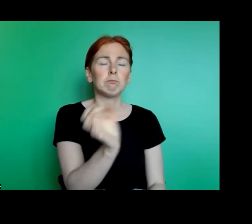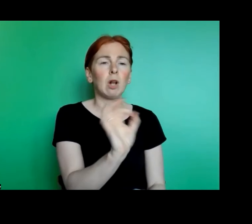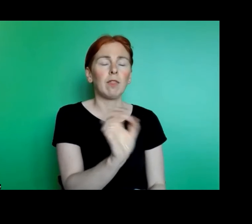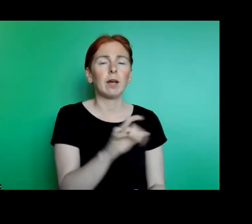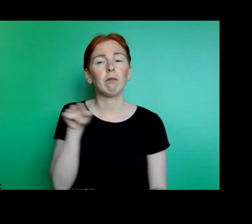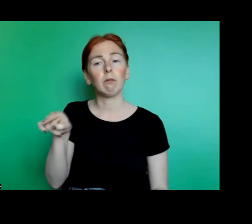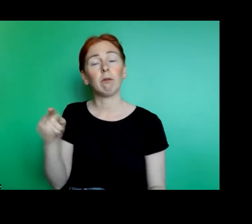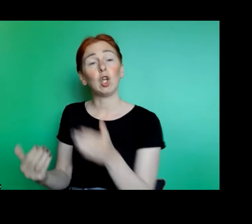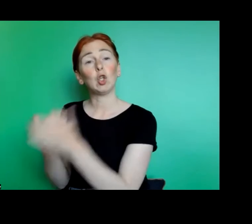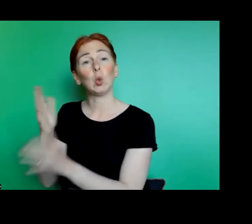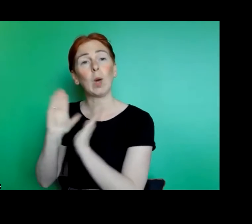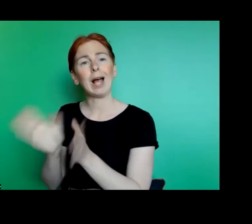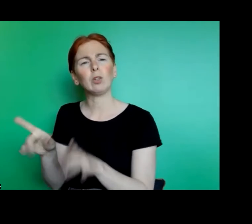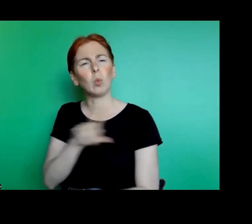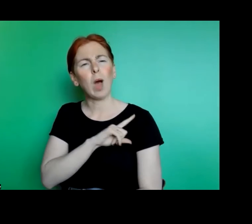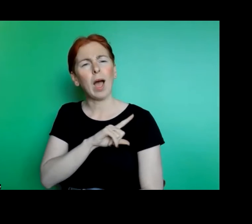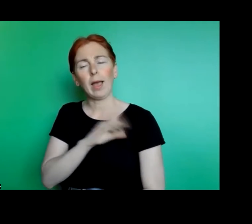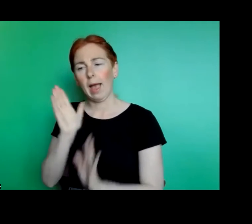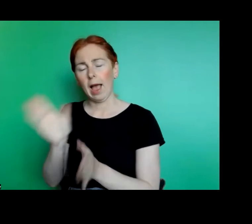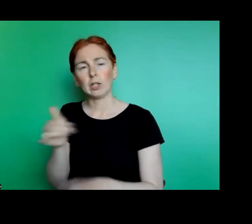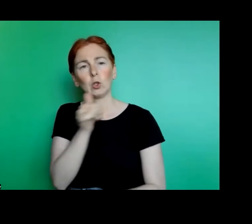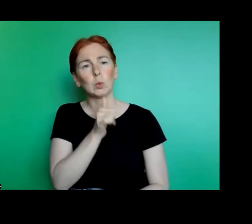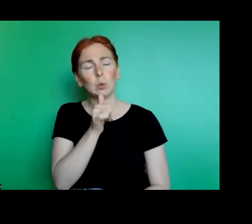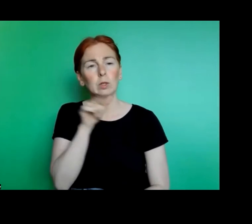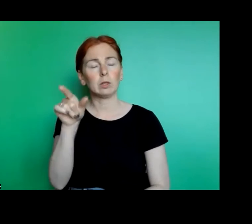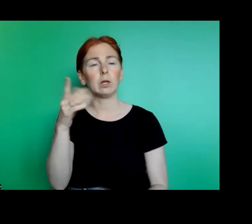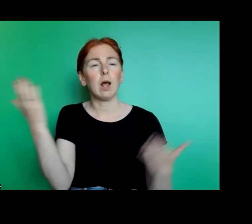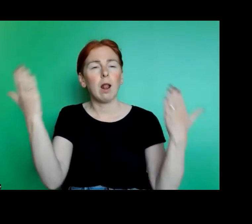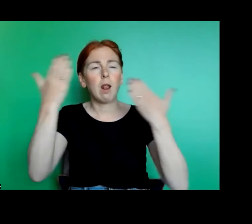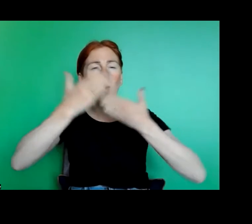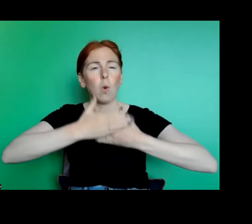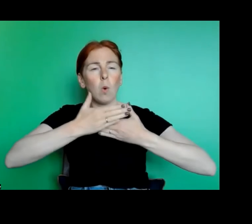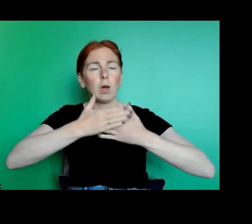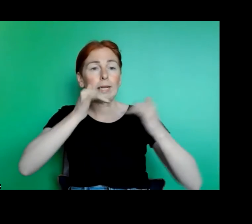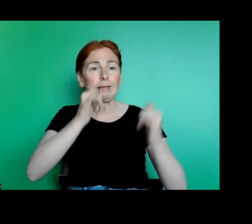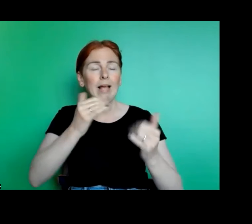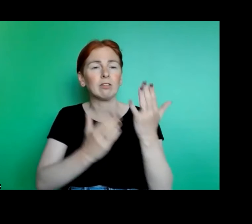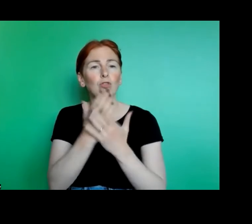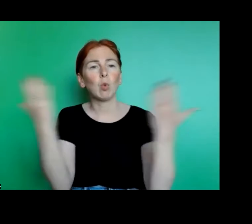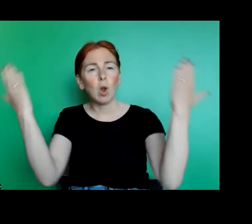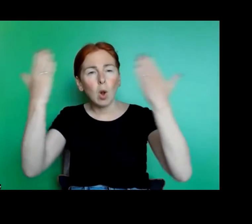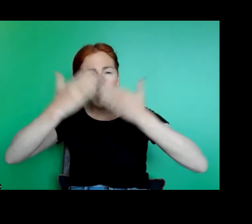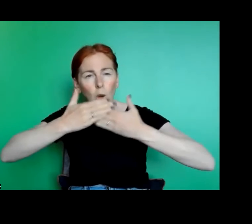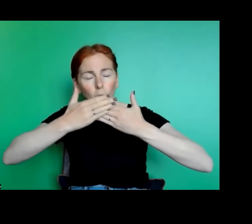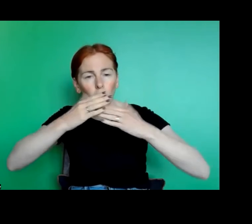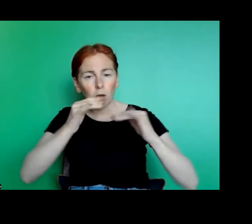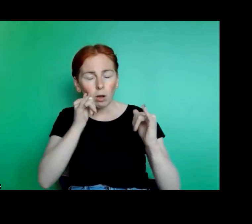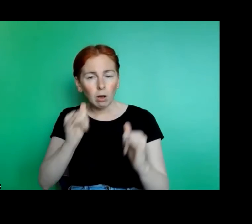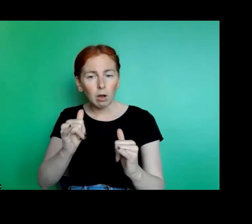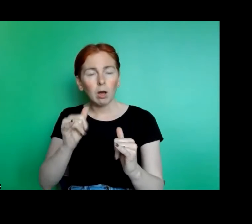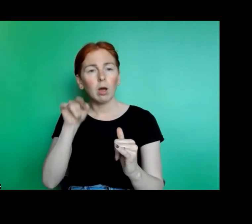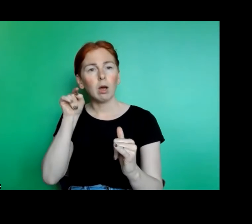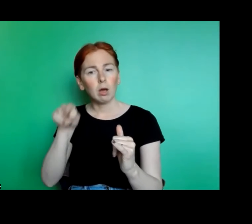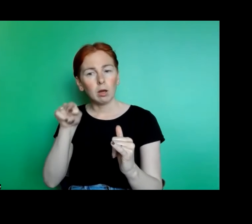conditions. And that's the way that they worked out whether this treatment was working or not. And so some of the natural history studies that have already been done in